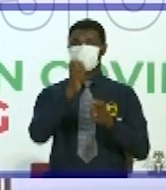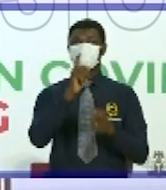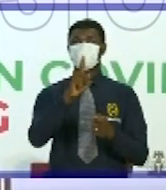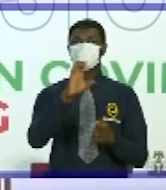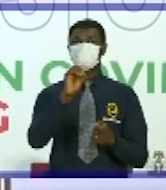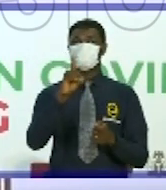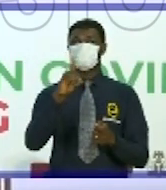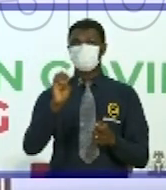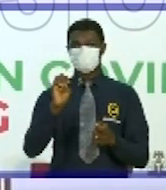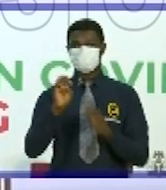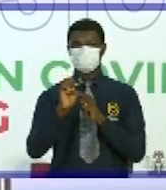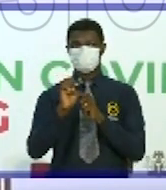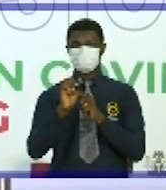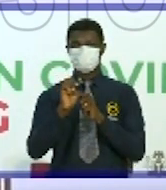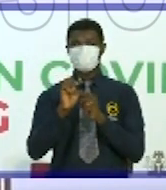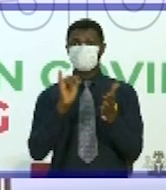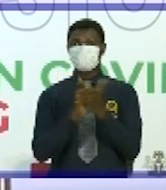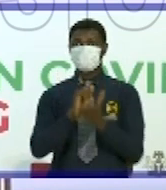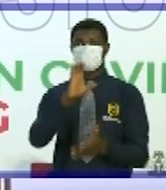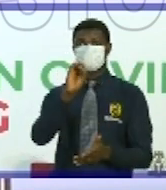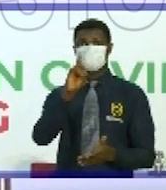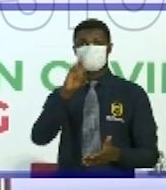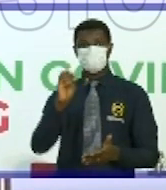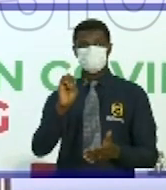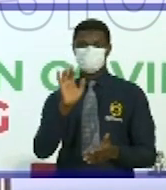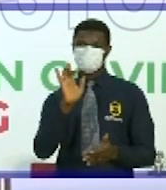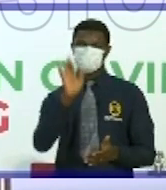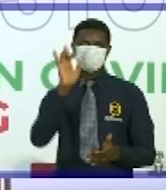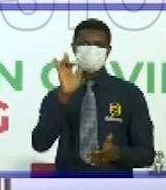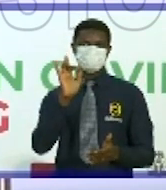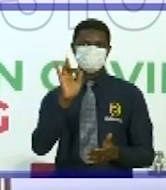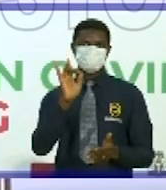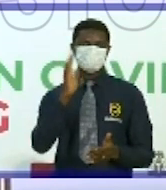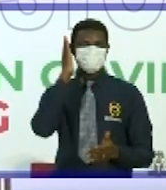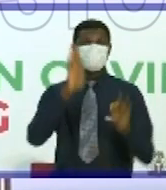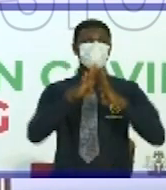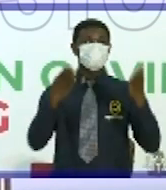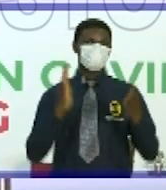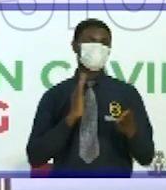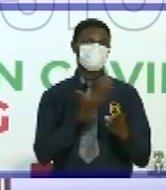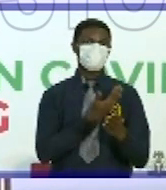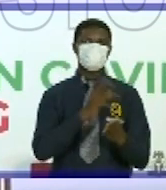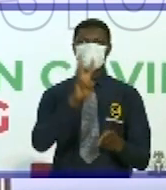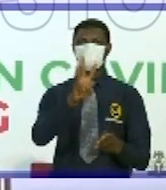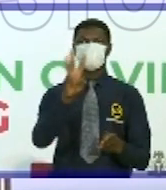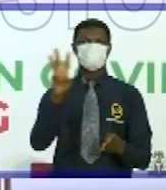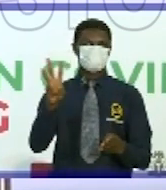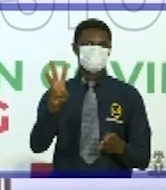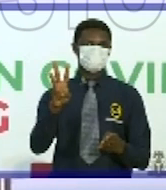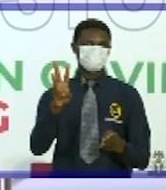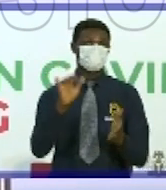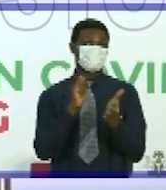prompts you. You click on the link, and it takes you to a microsite. In the microsite, you key